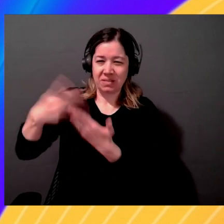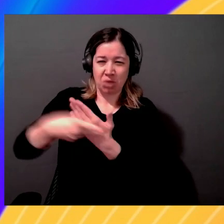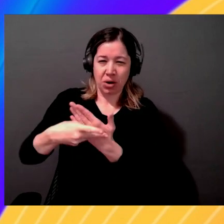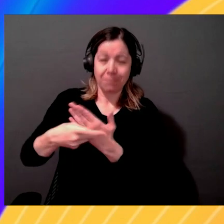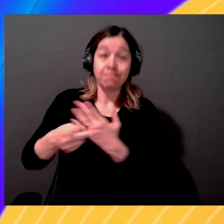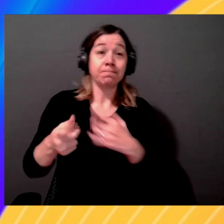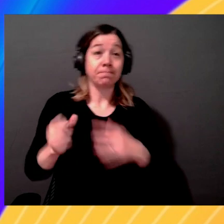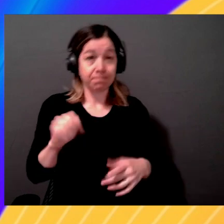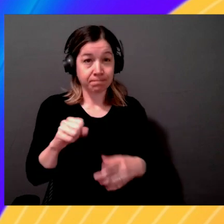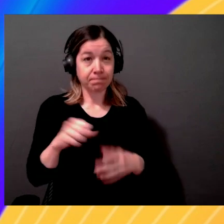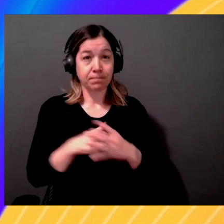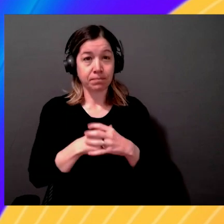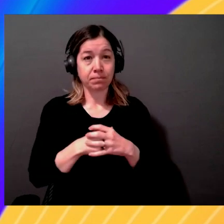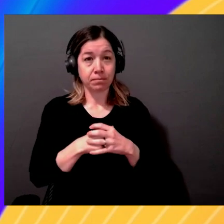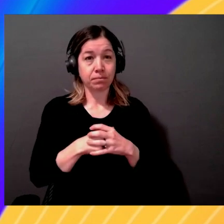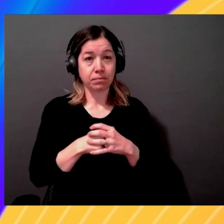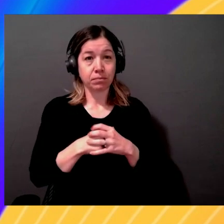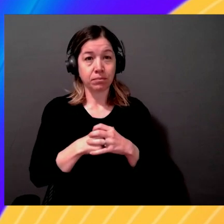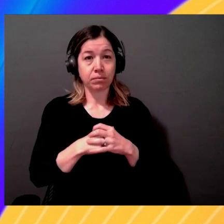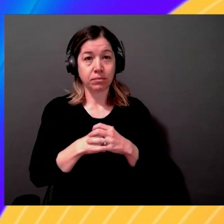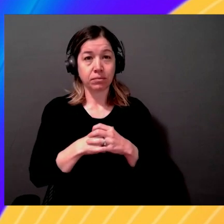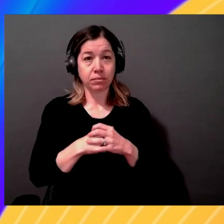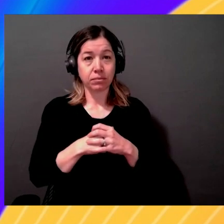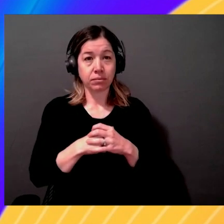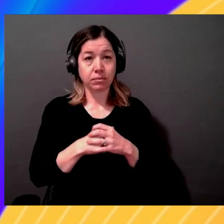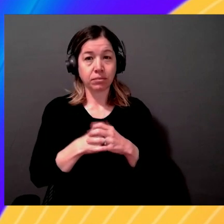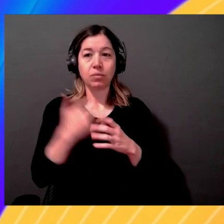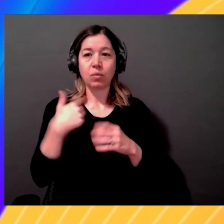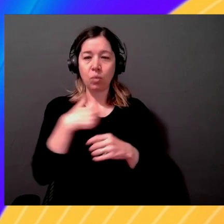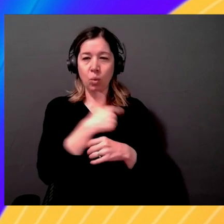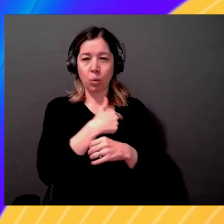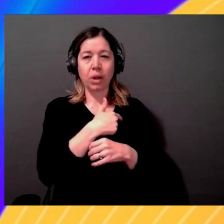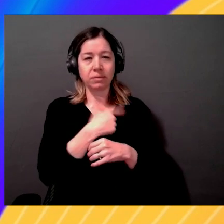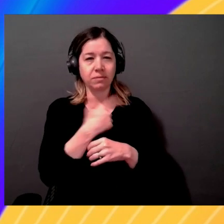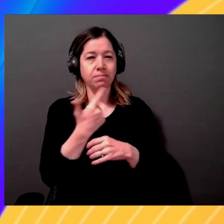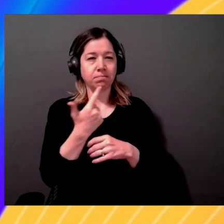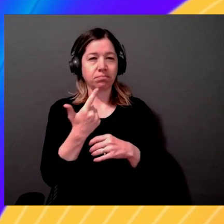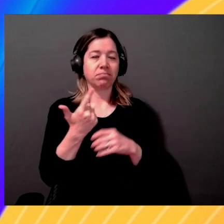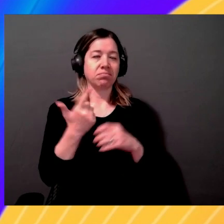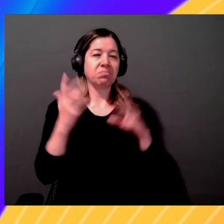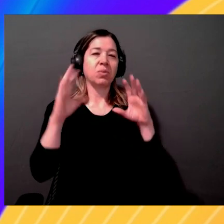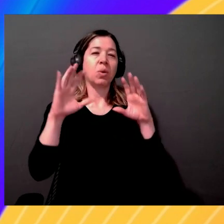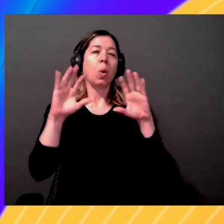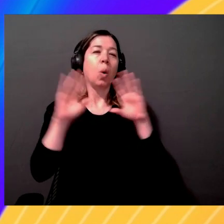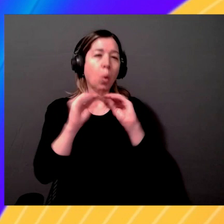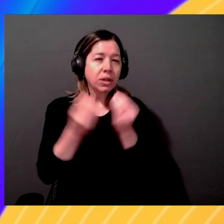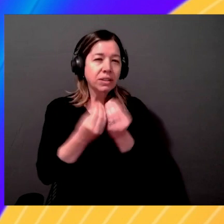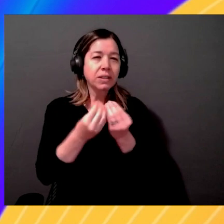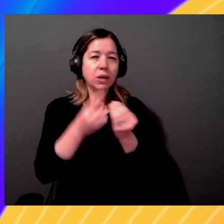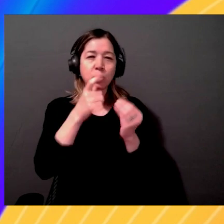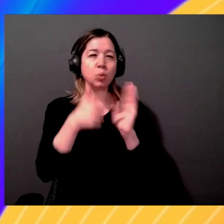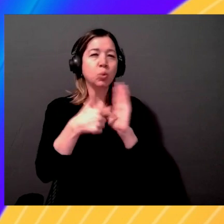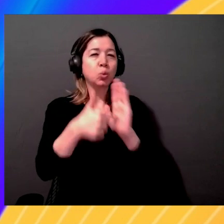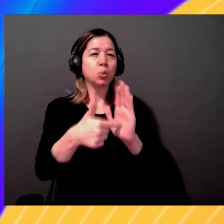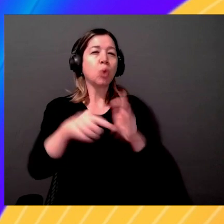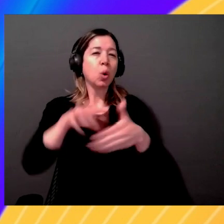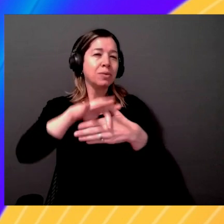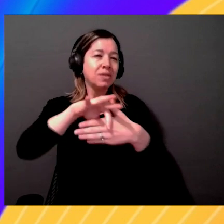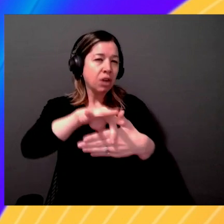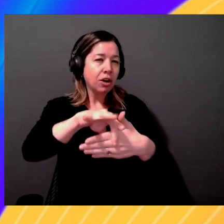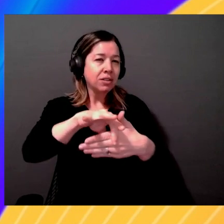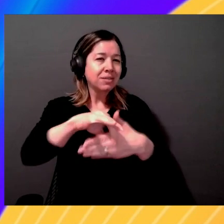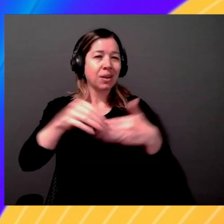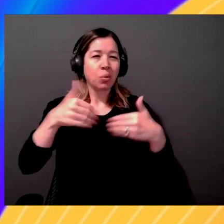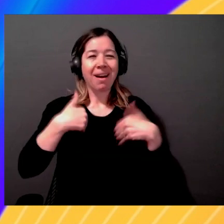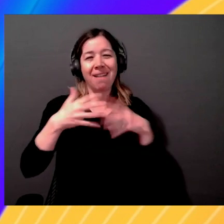Basically, we are an organization that shows content. We have a lot of solutions built around